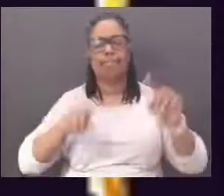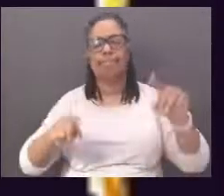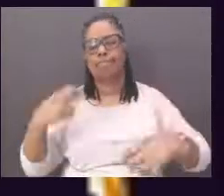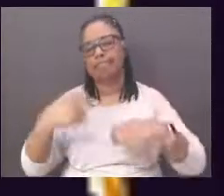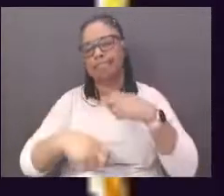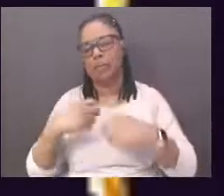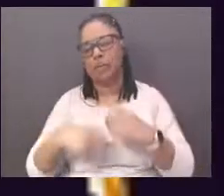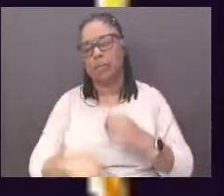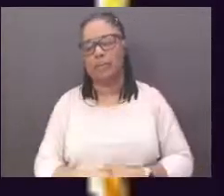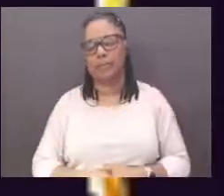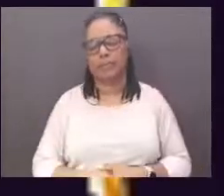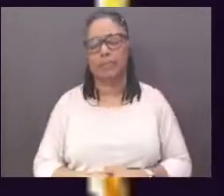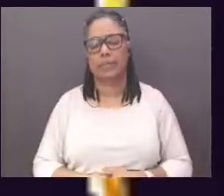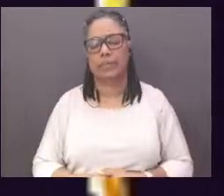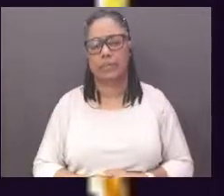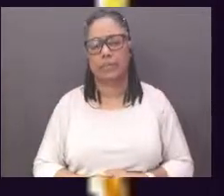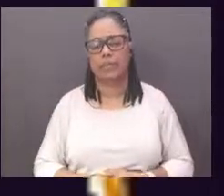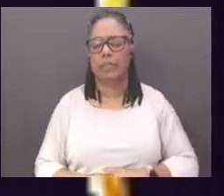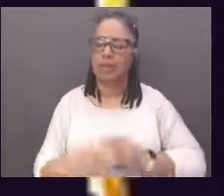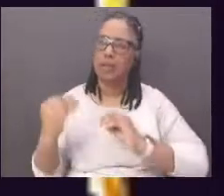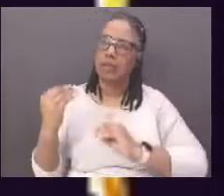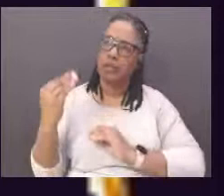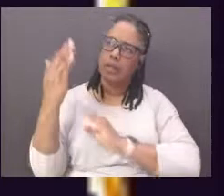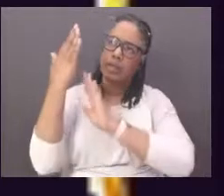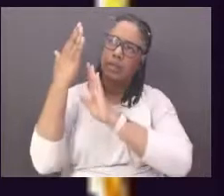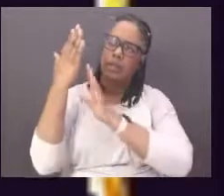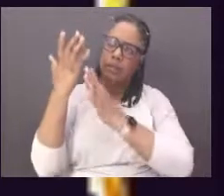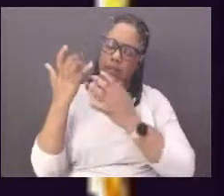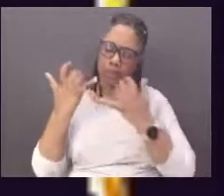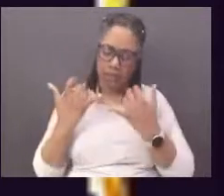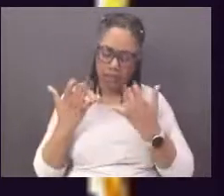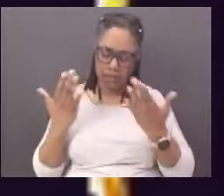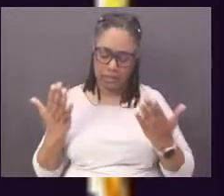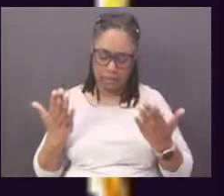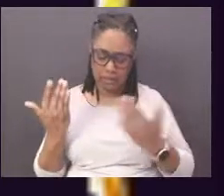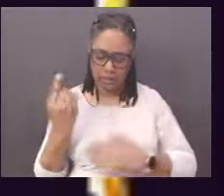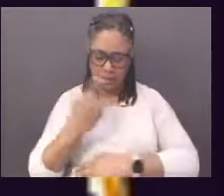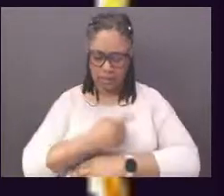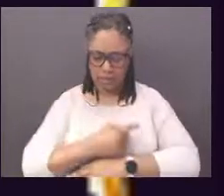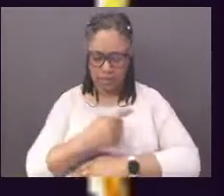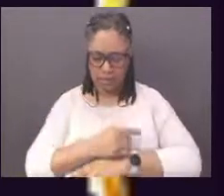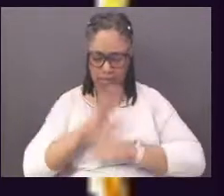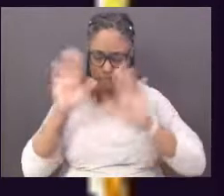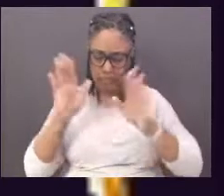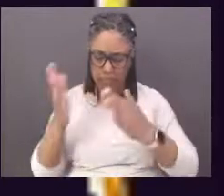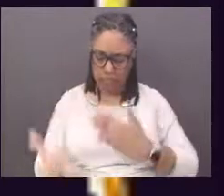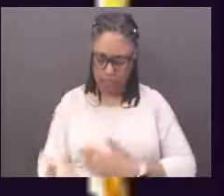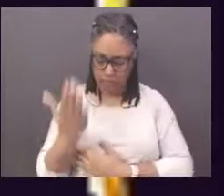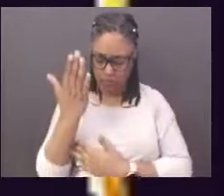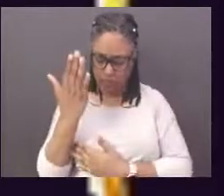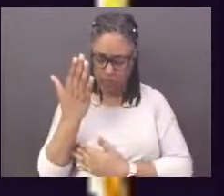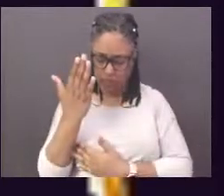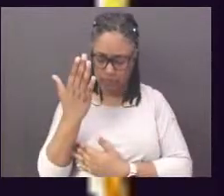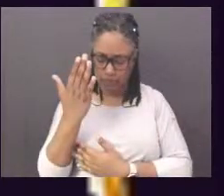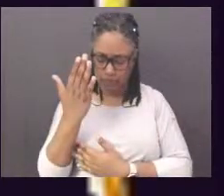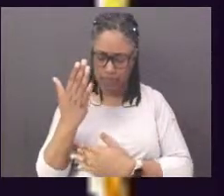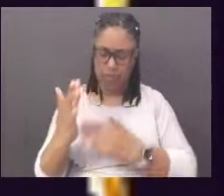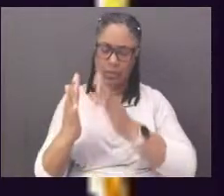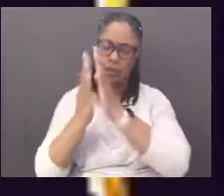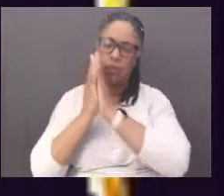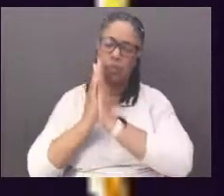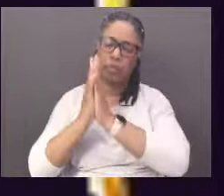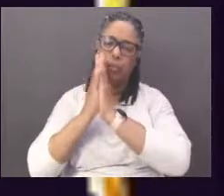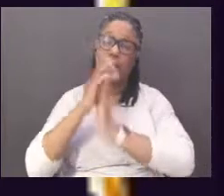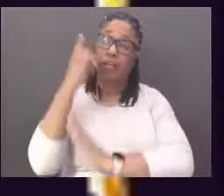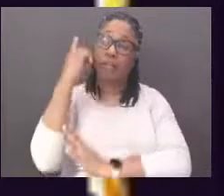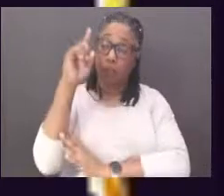we are today, this Sunday, coming to you in prayer for the sick